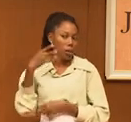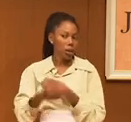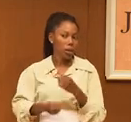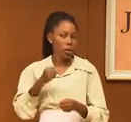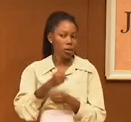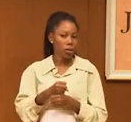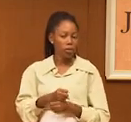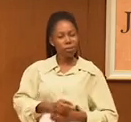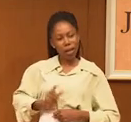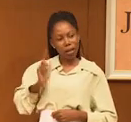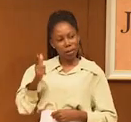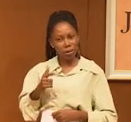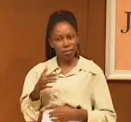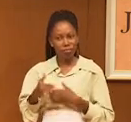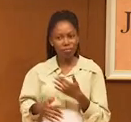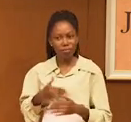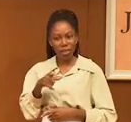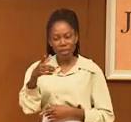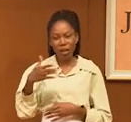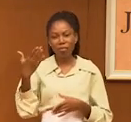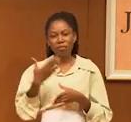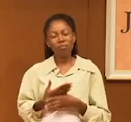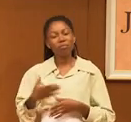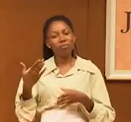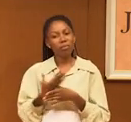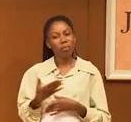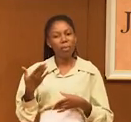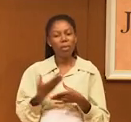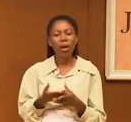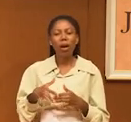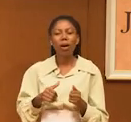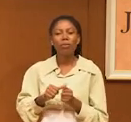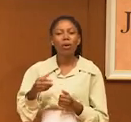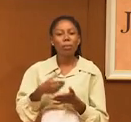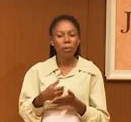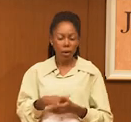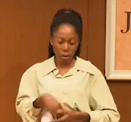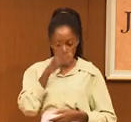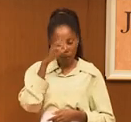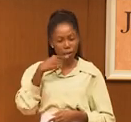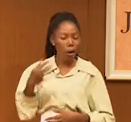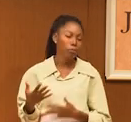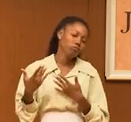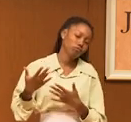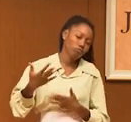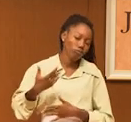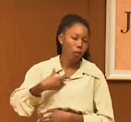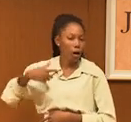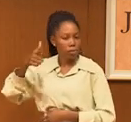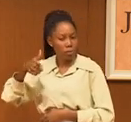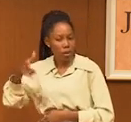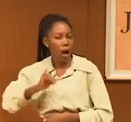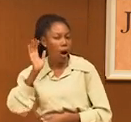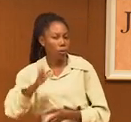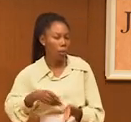After everything, I started disturbing him. Matthew, how far with my money? He just said I shouldn't worry. So still